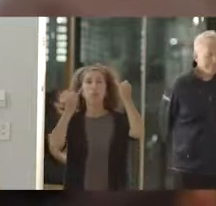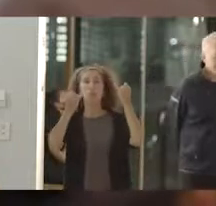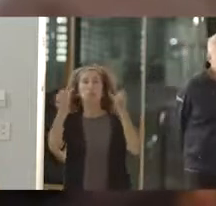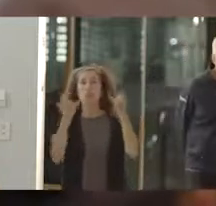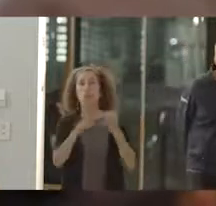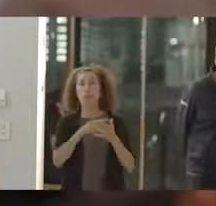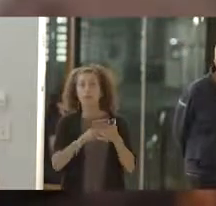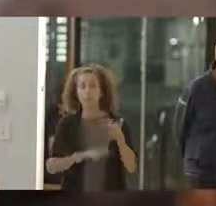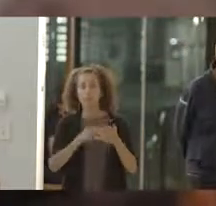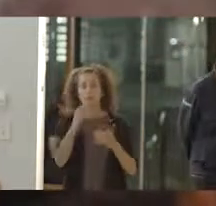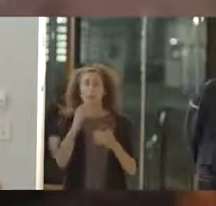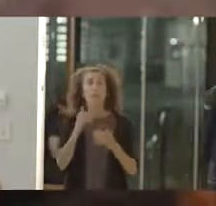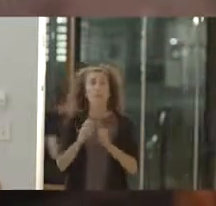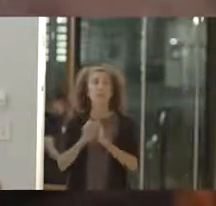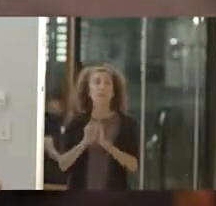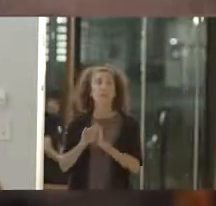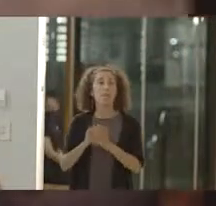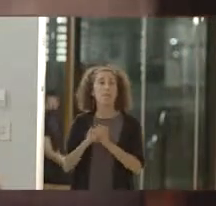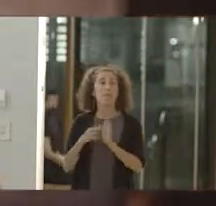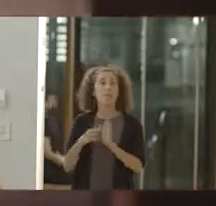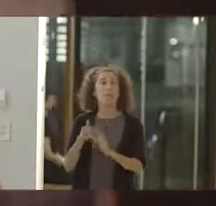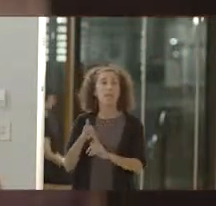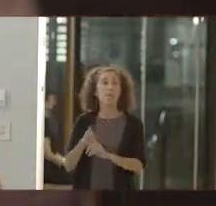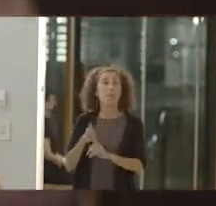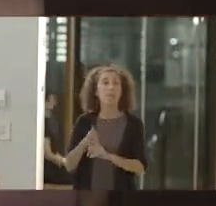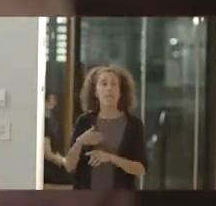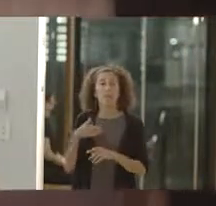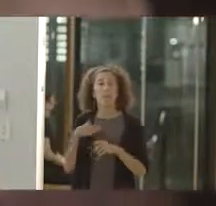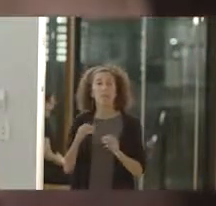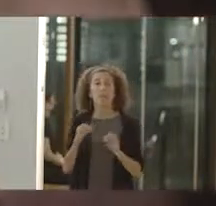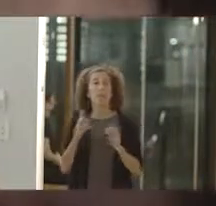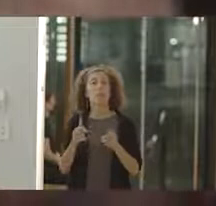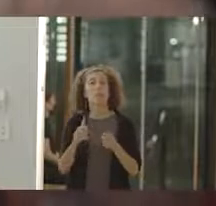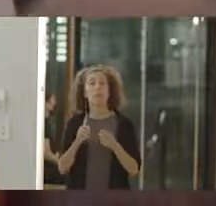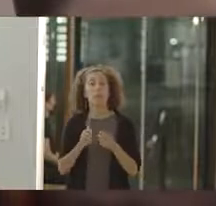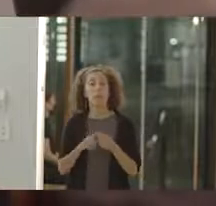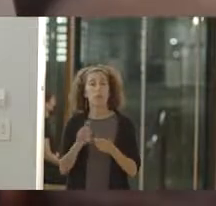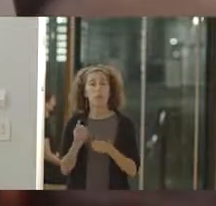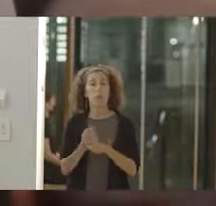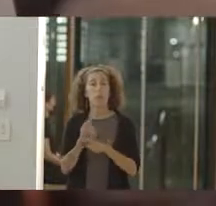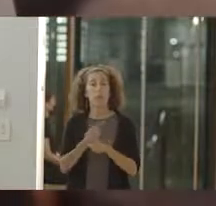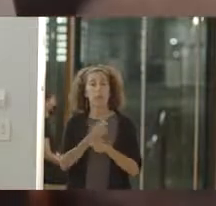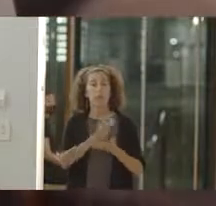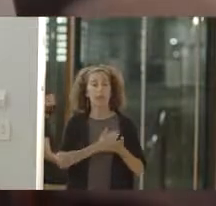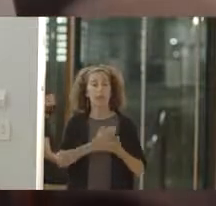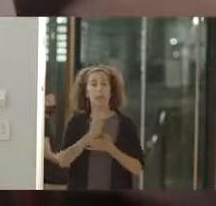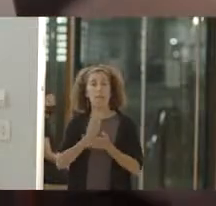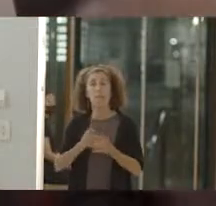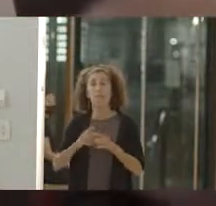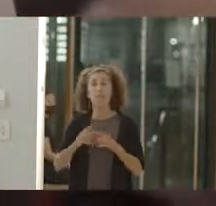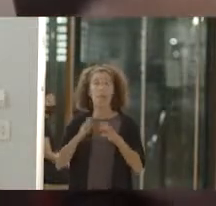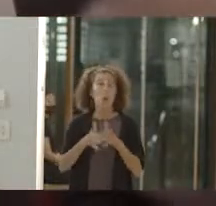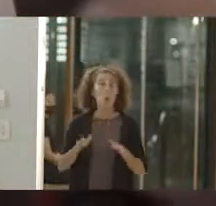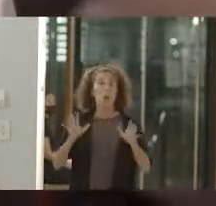that represents itself, where we have an opportunity to incorporate elements, but by and large, it does not work on its